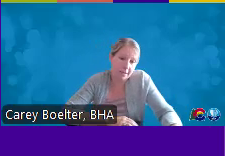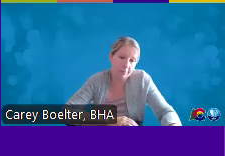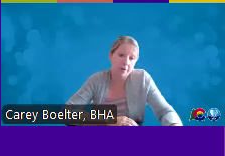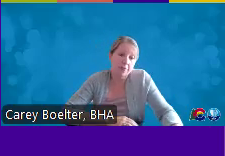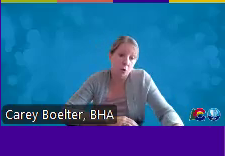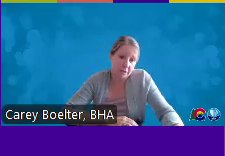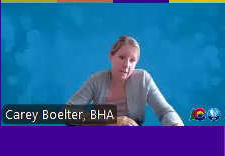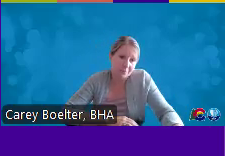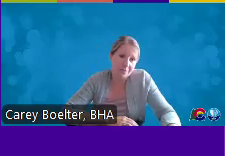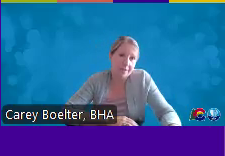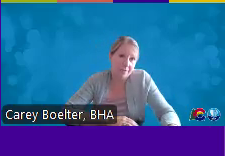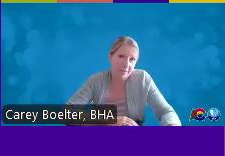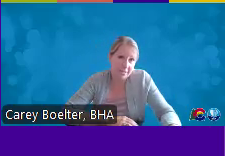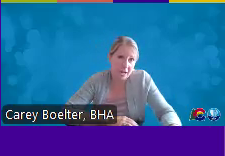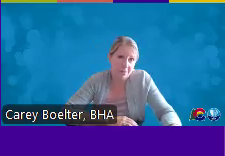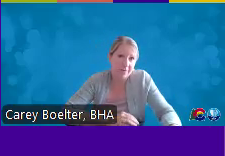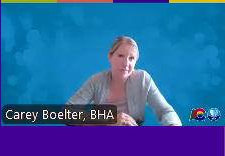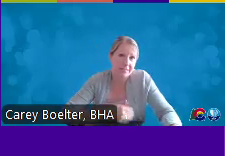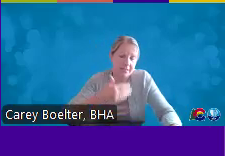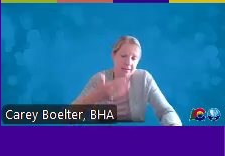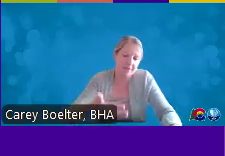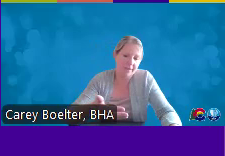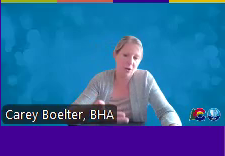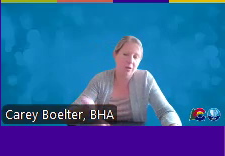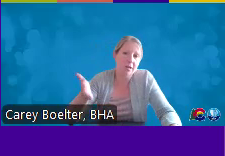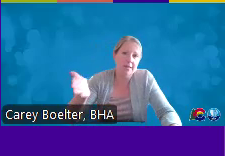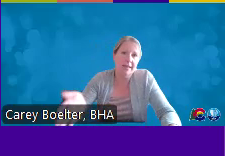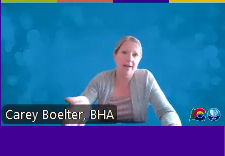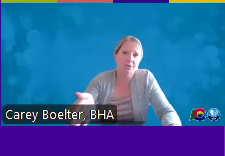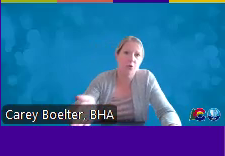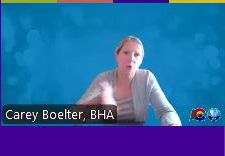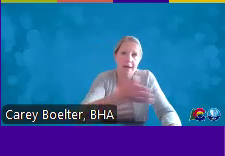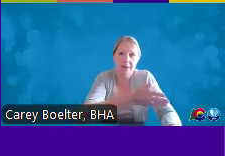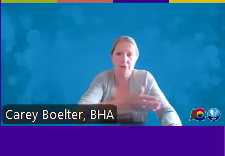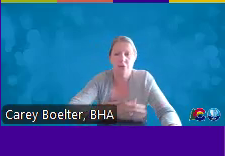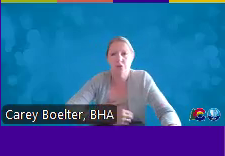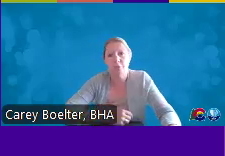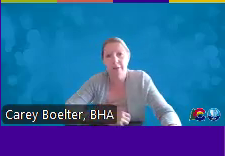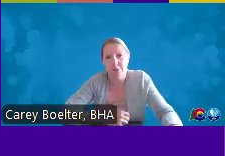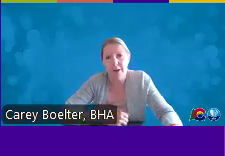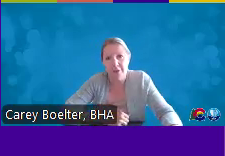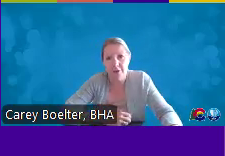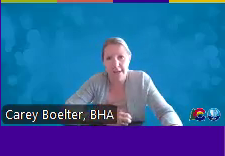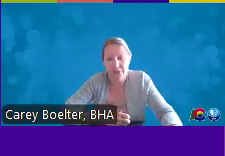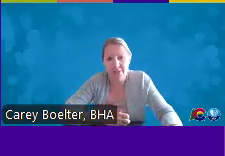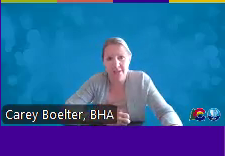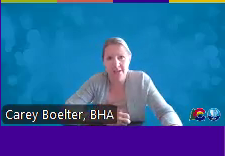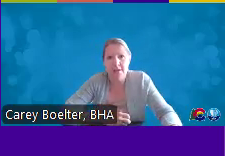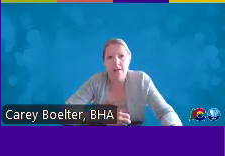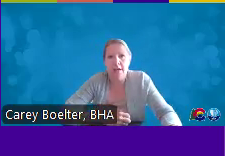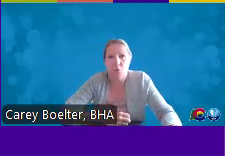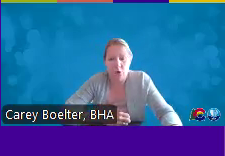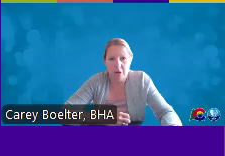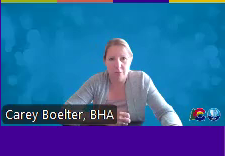the exam 4 times. That 5th time, if it's failed, they have to go back to their supervisor at their